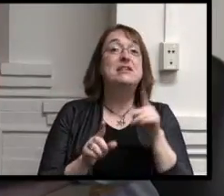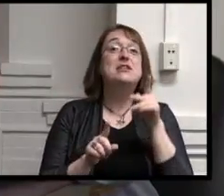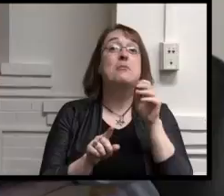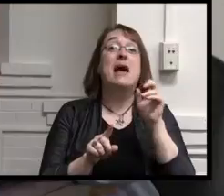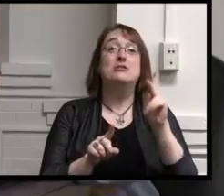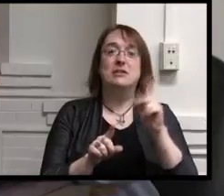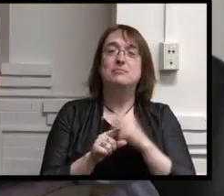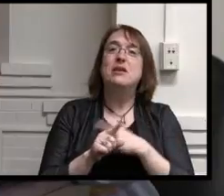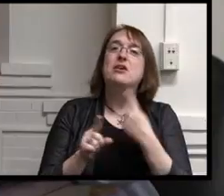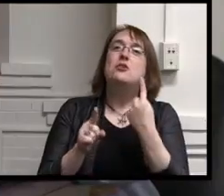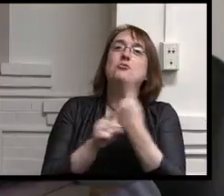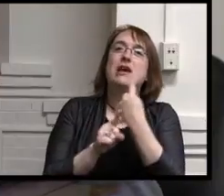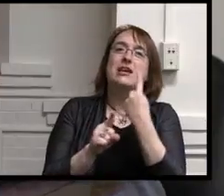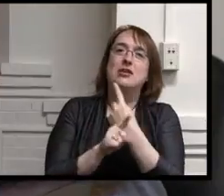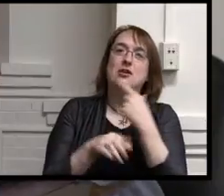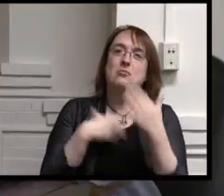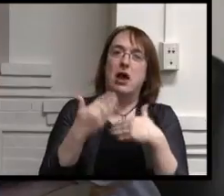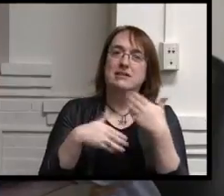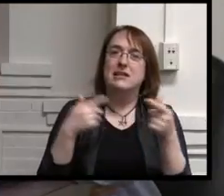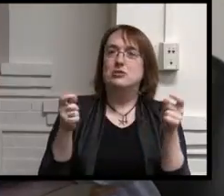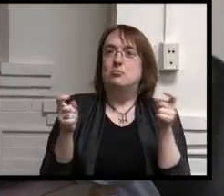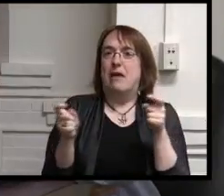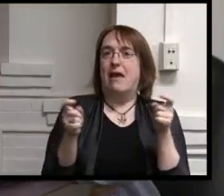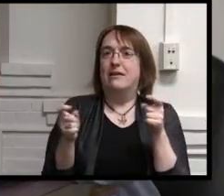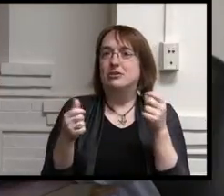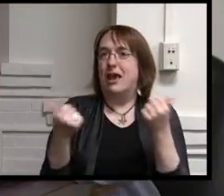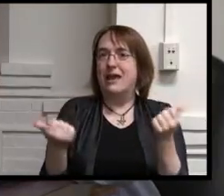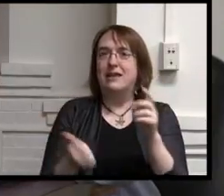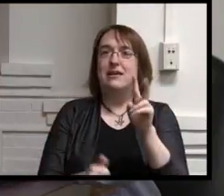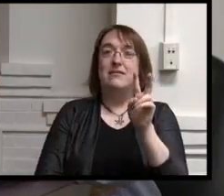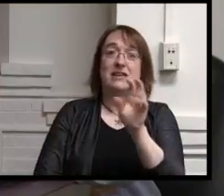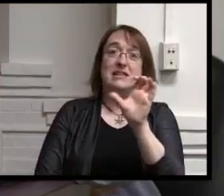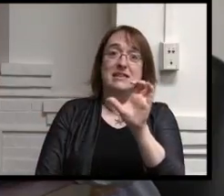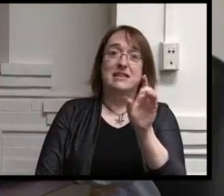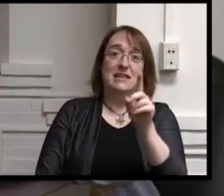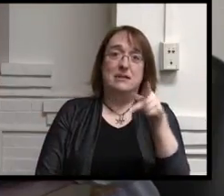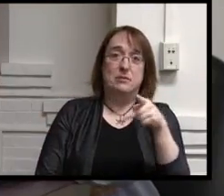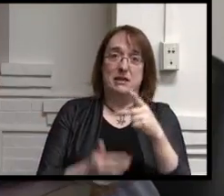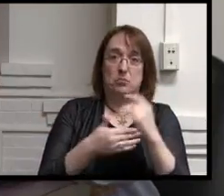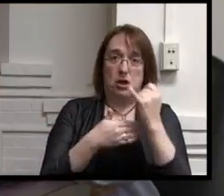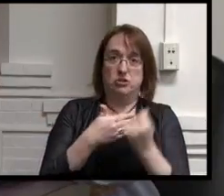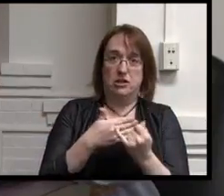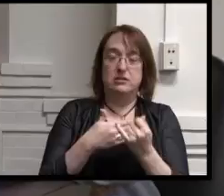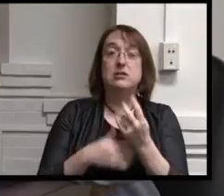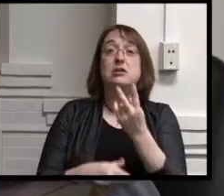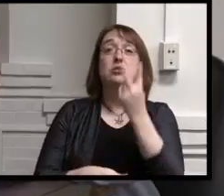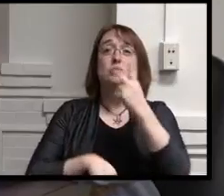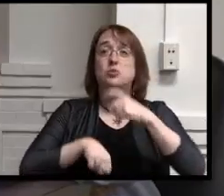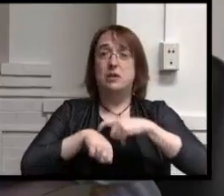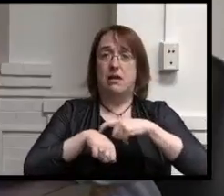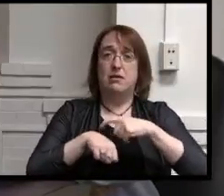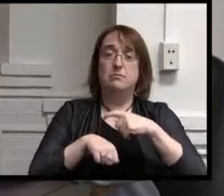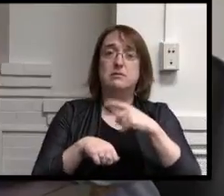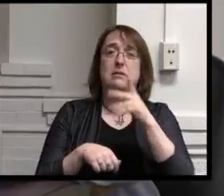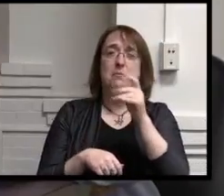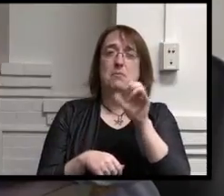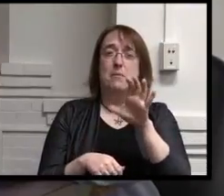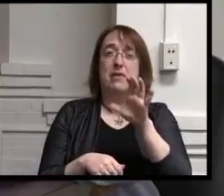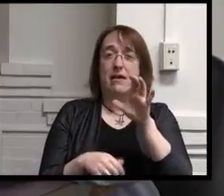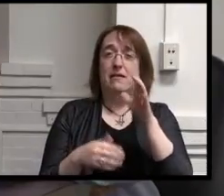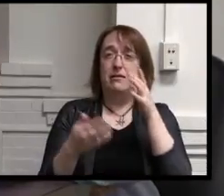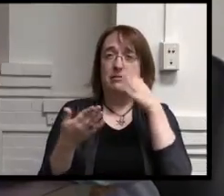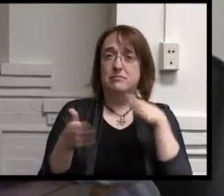ordinary course of managing any VCDP-funded projects, there are two times when a public hearing is required. The first